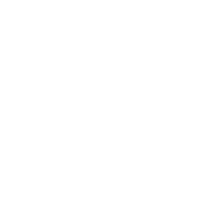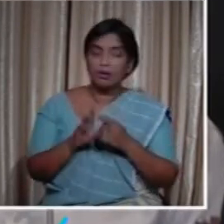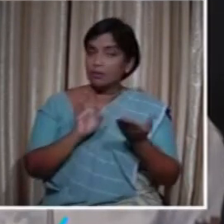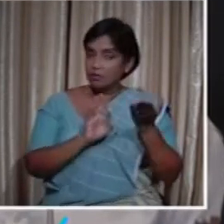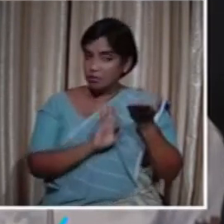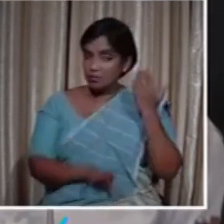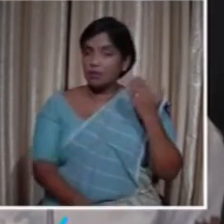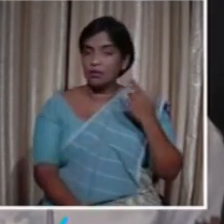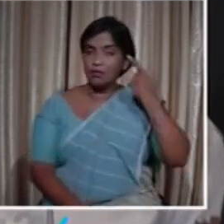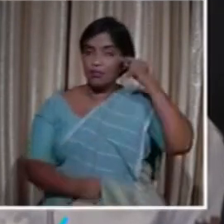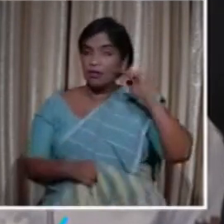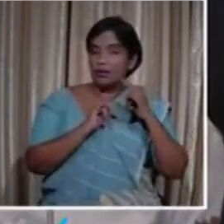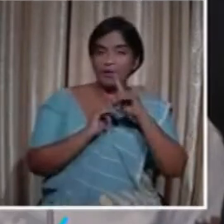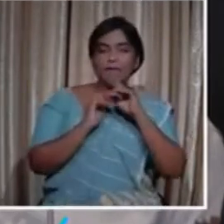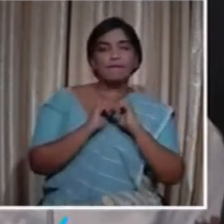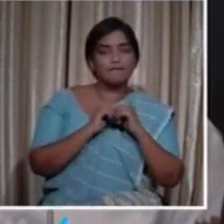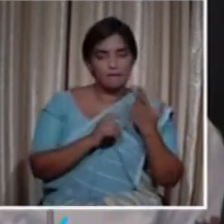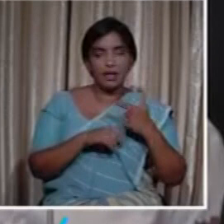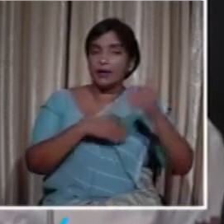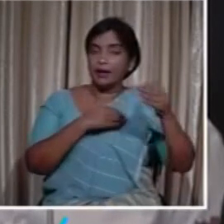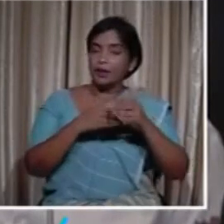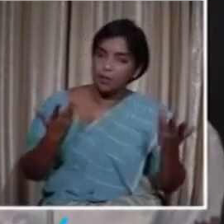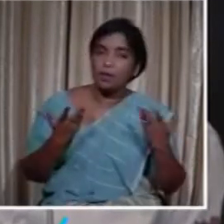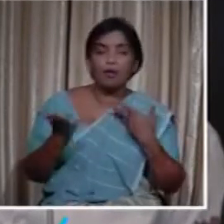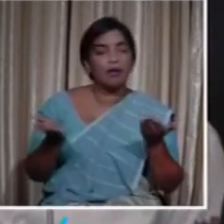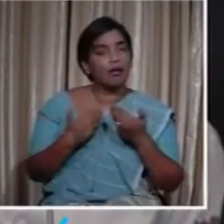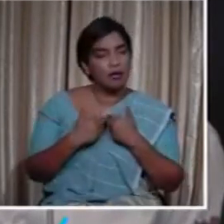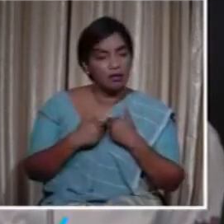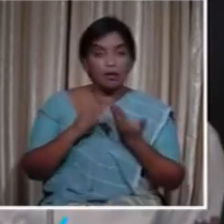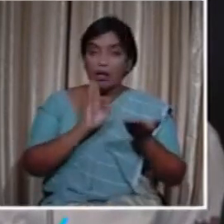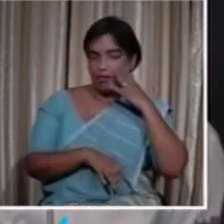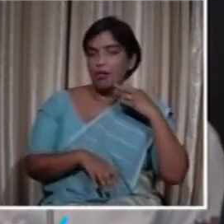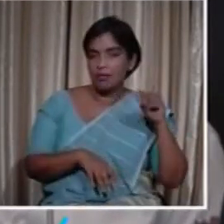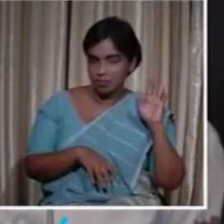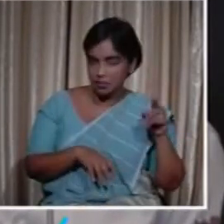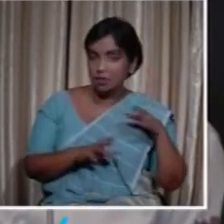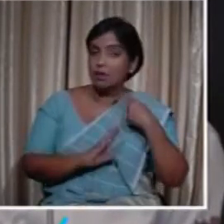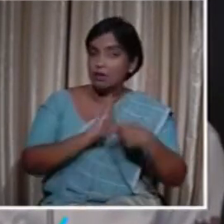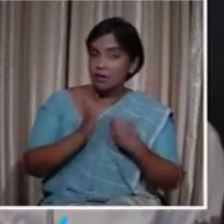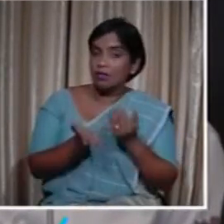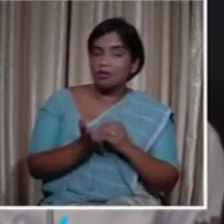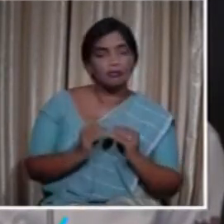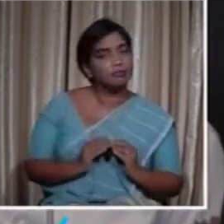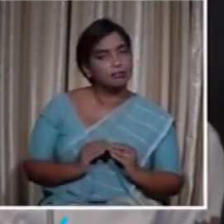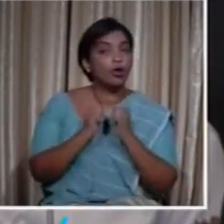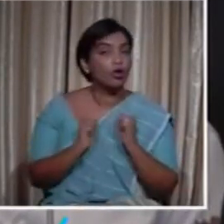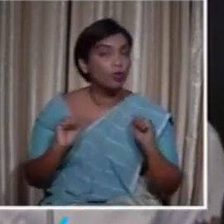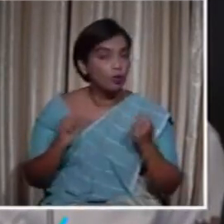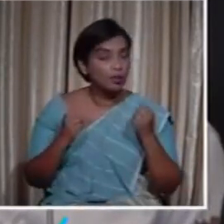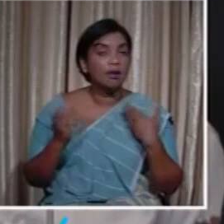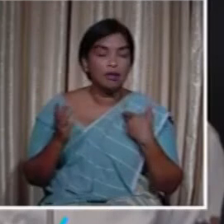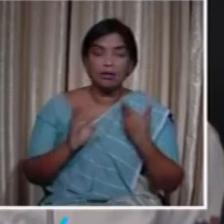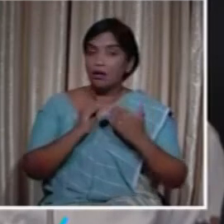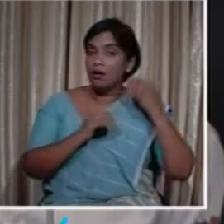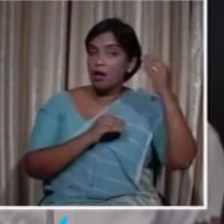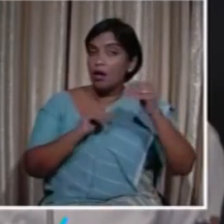There is no point in dwelling in the past during this time. Let us forget the past for a moment and work to revive the country. I would like to conclude my